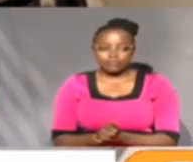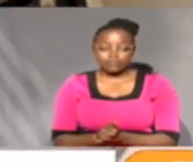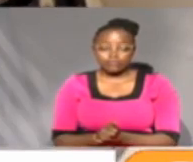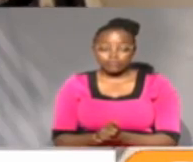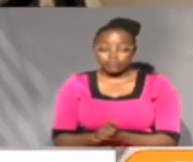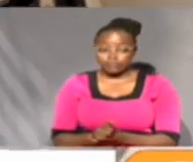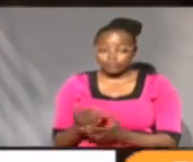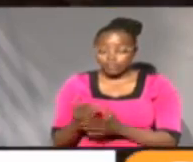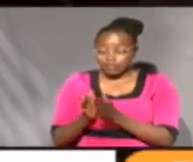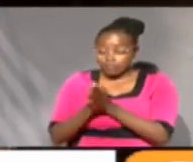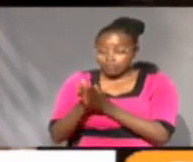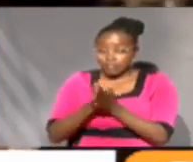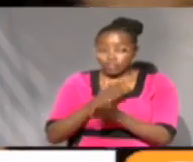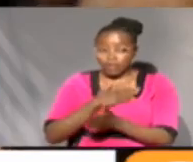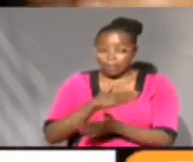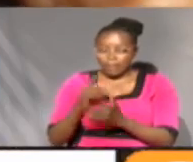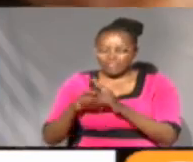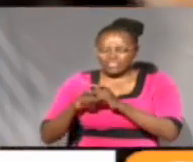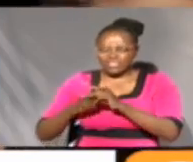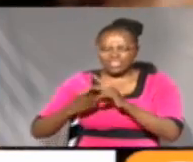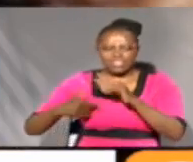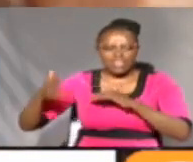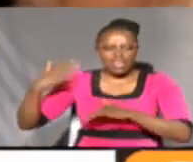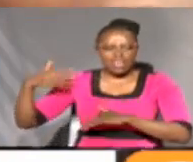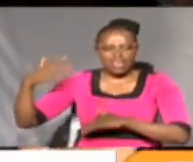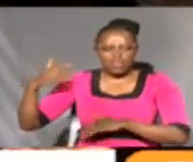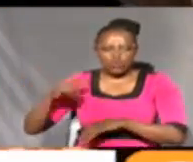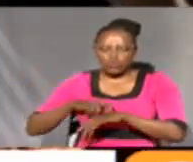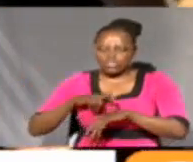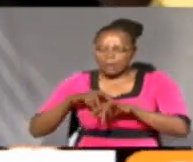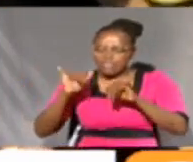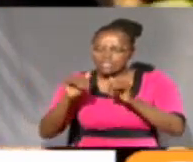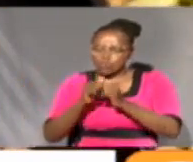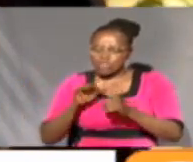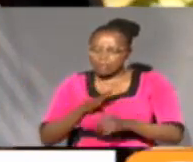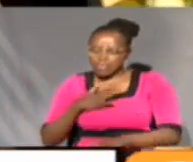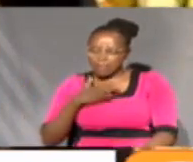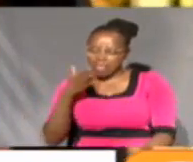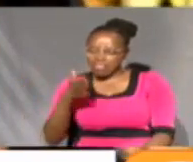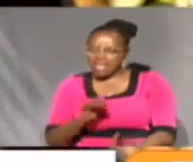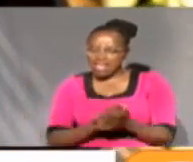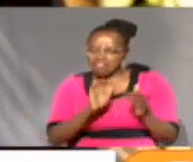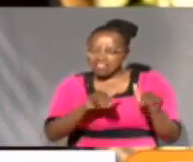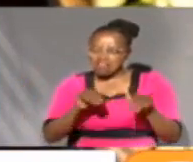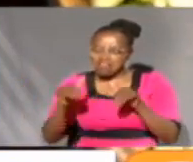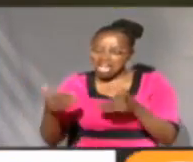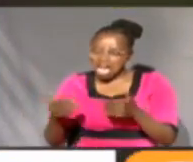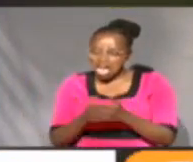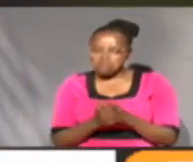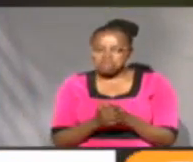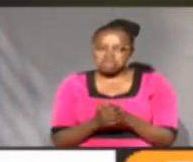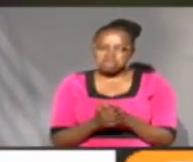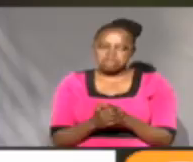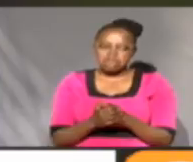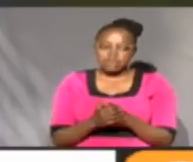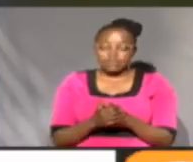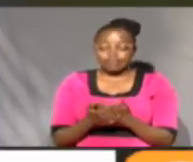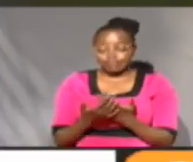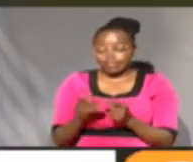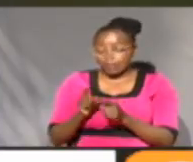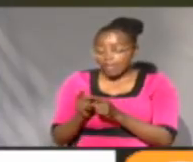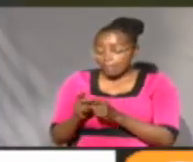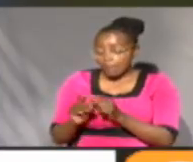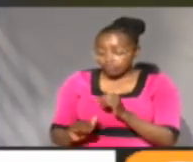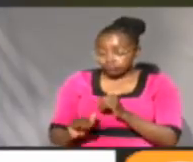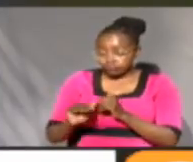Oh, my passion for cooking started way back, hanging around my mom in the kitchen, in the farm. So basically growing